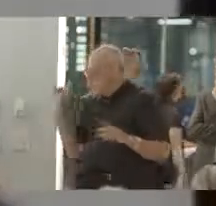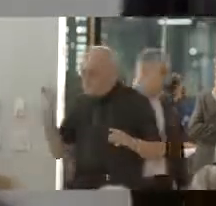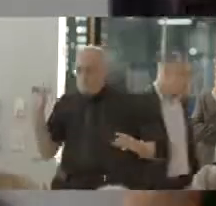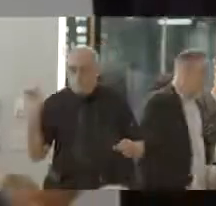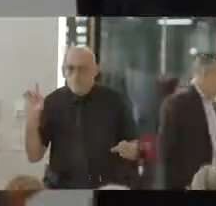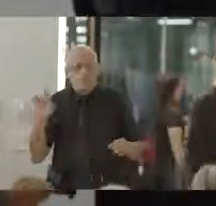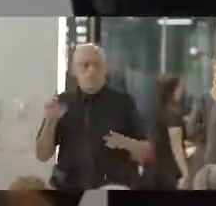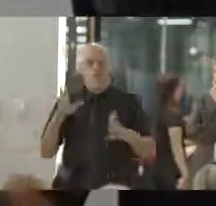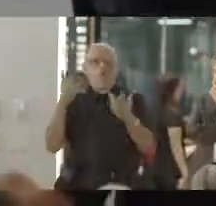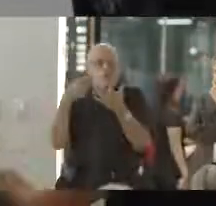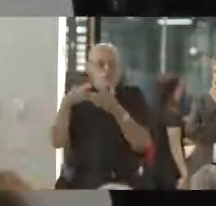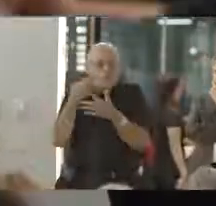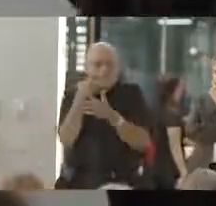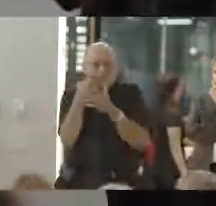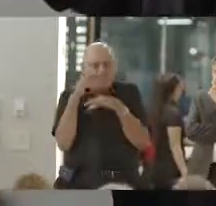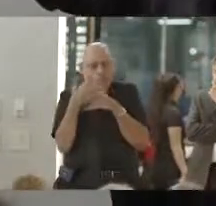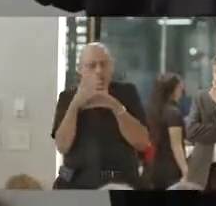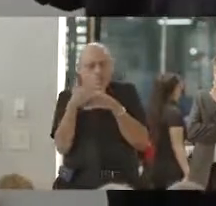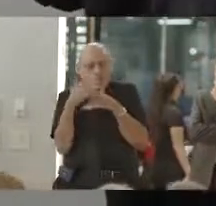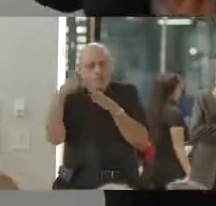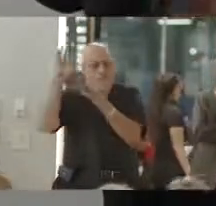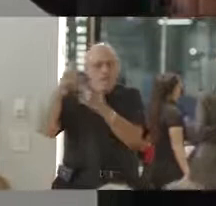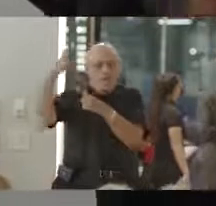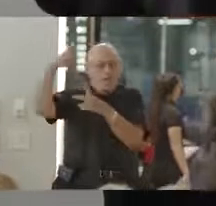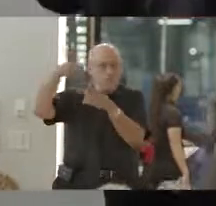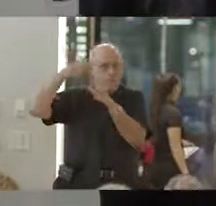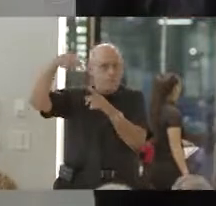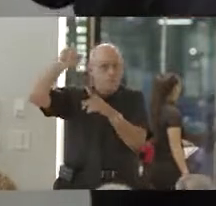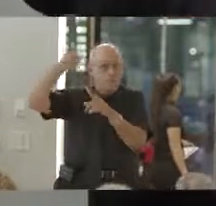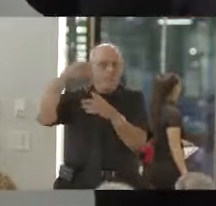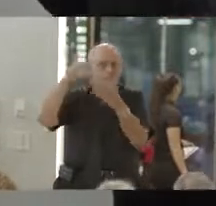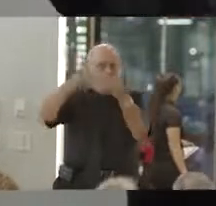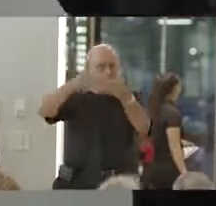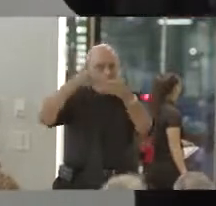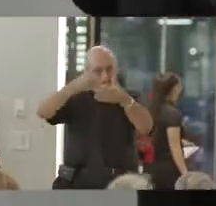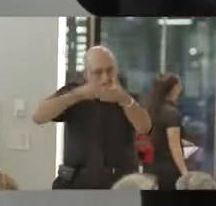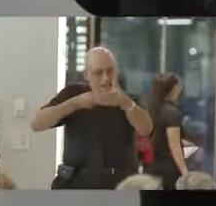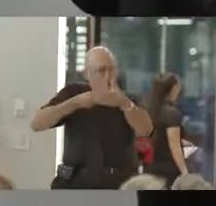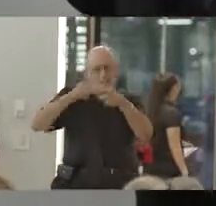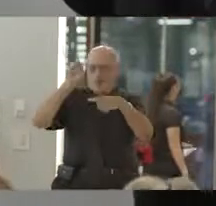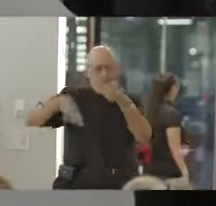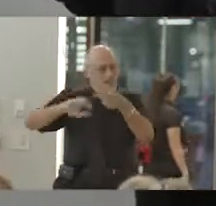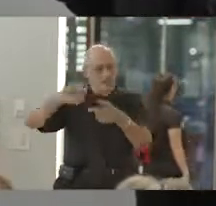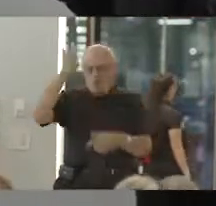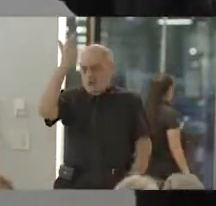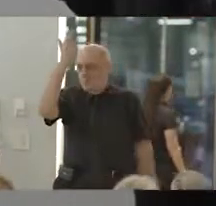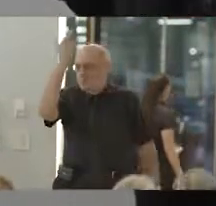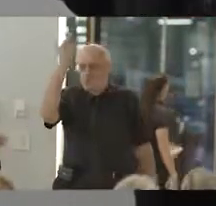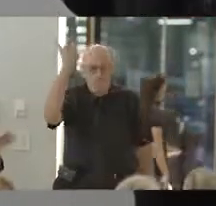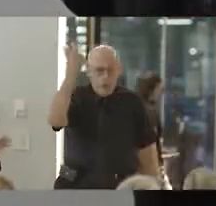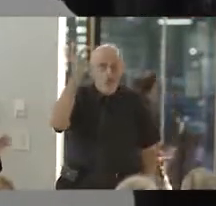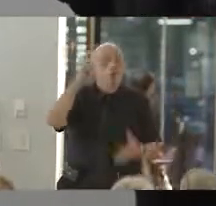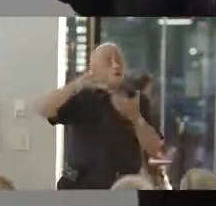Again, we have gotten preliminary feedback from the Port Authority that moving it south is a no-go. That doesn't necessarily